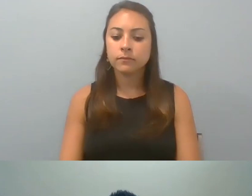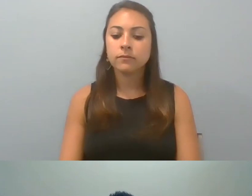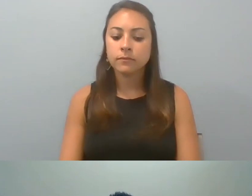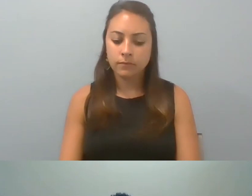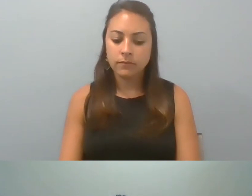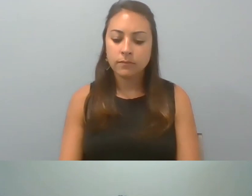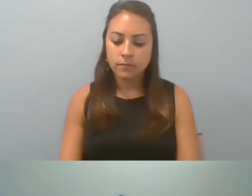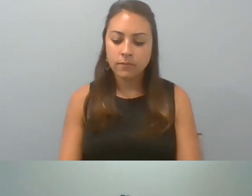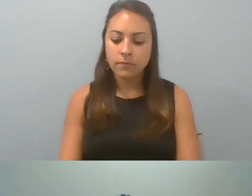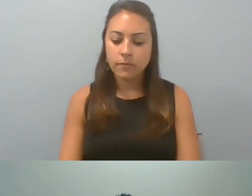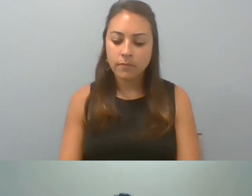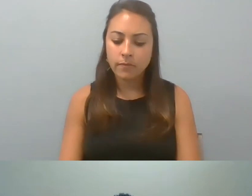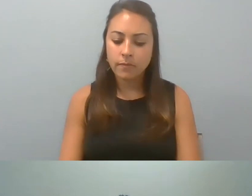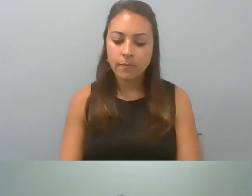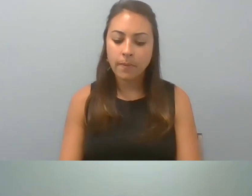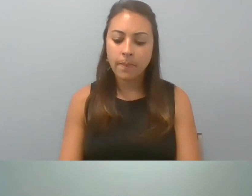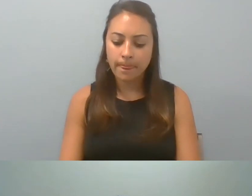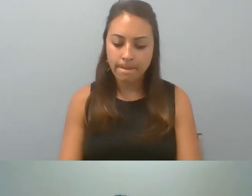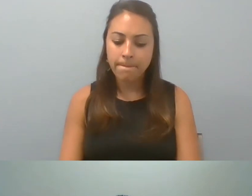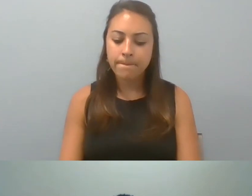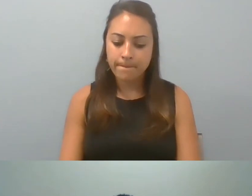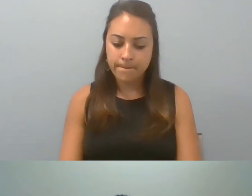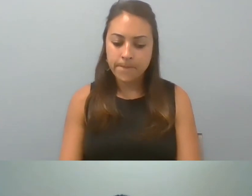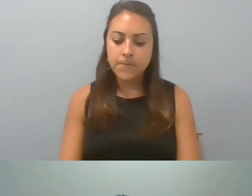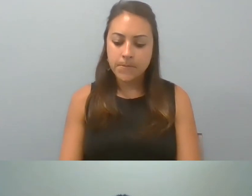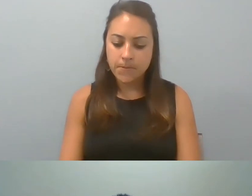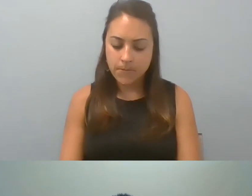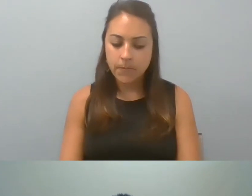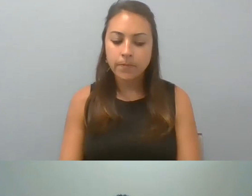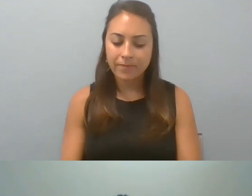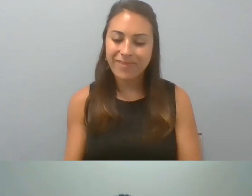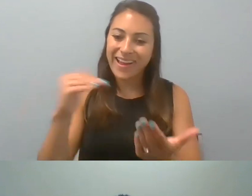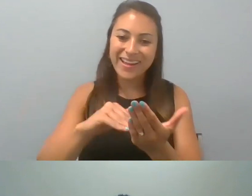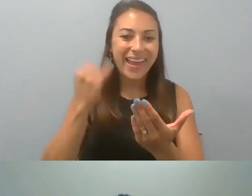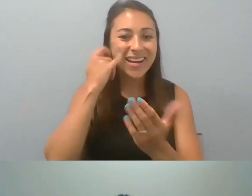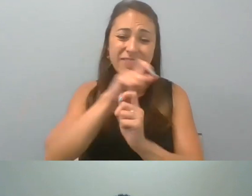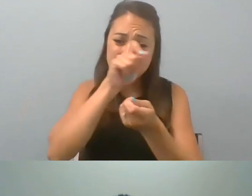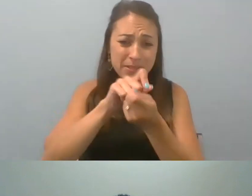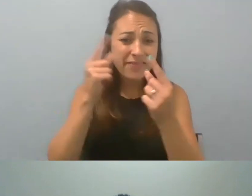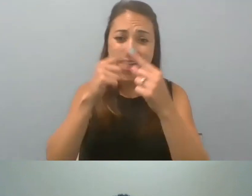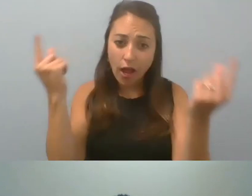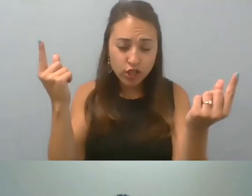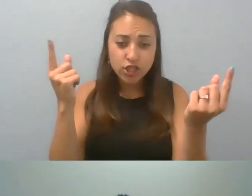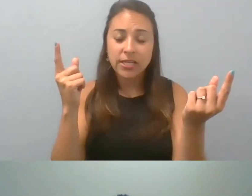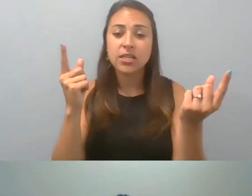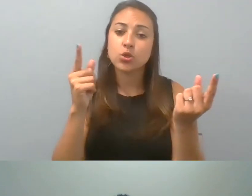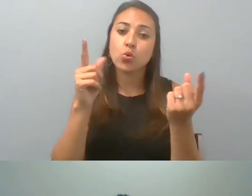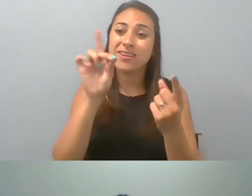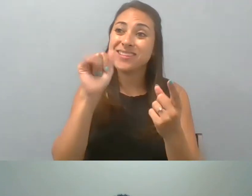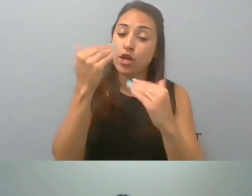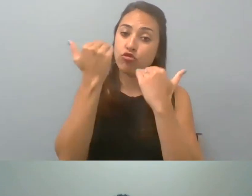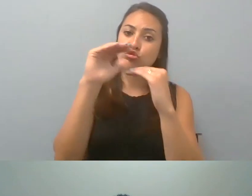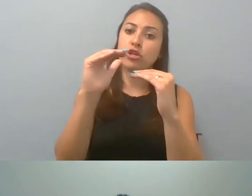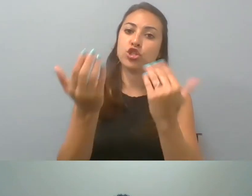students, if people are looking at information because of very severe allergies or other dietary concerns, it's still really